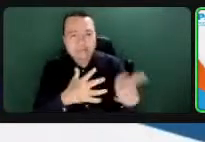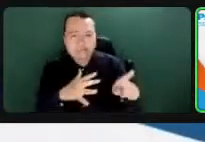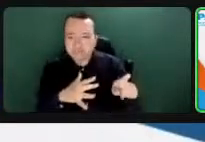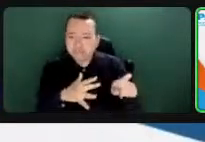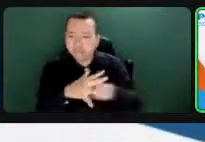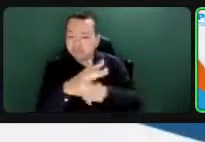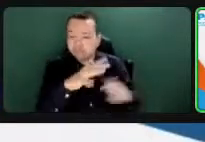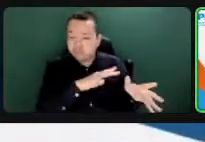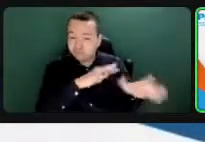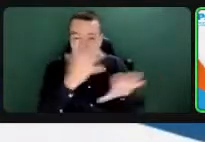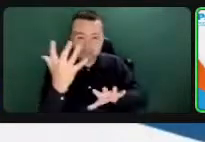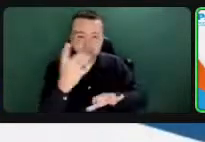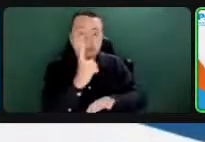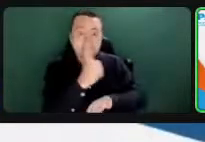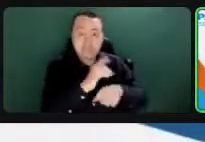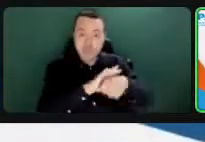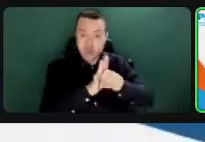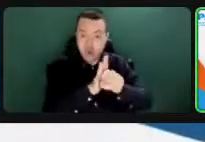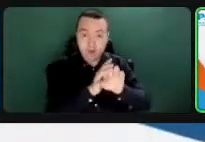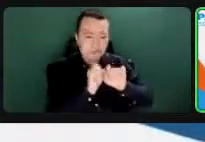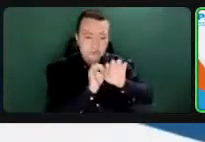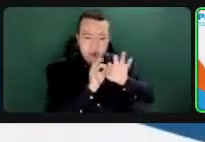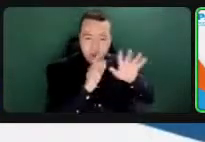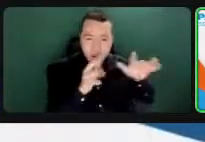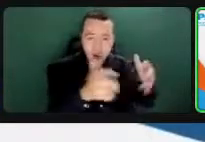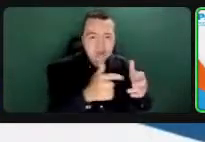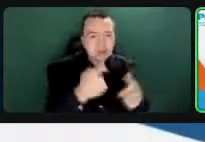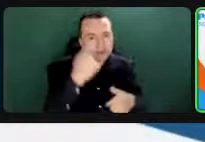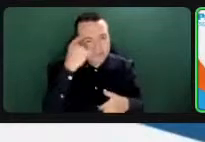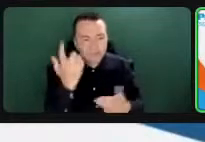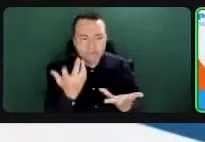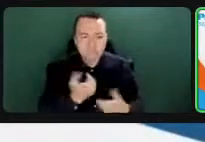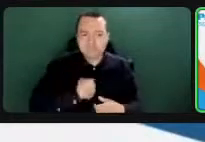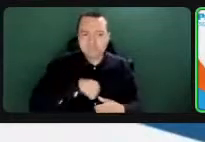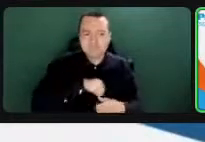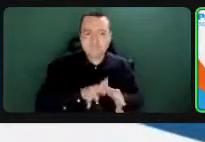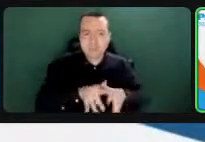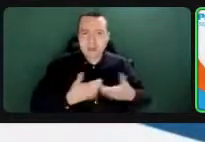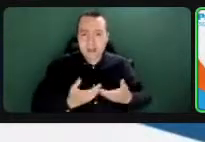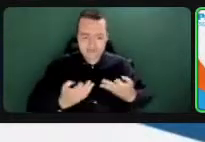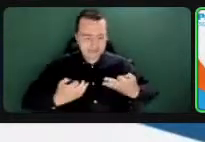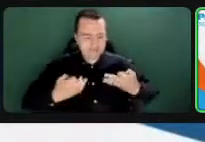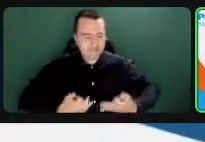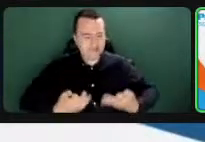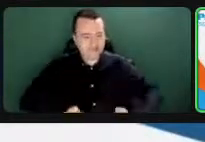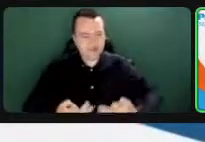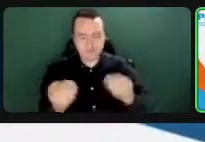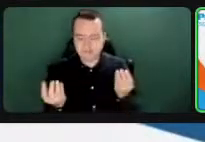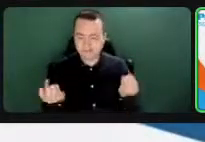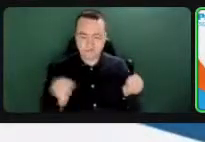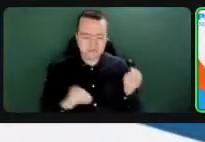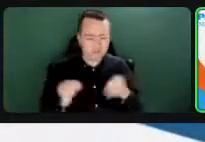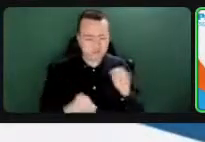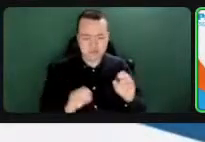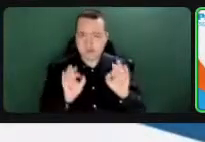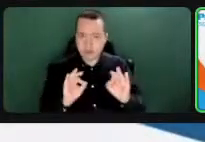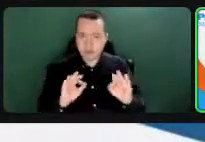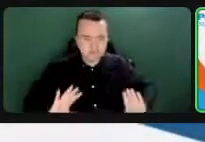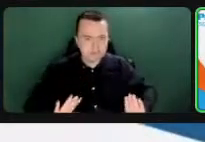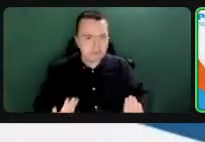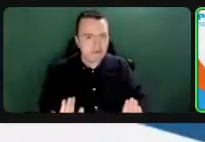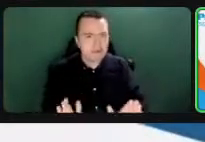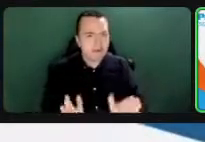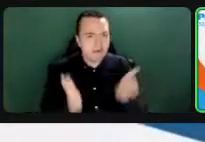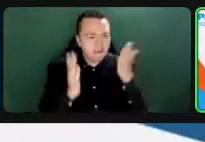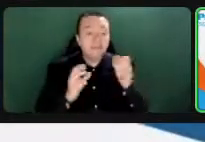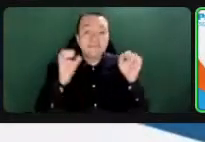initiatives and decisions that will be required to recuperate their health situation and to support